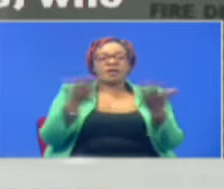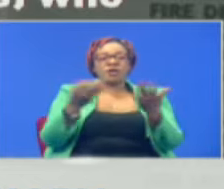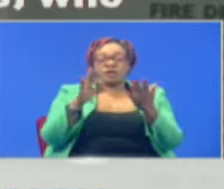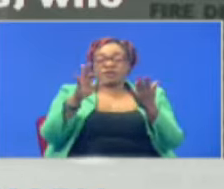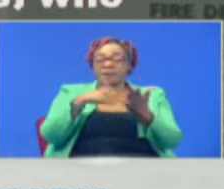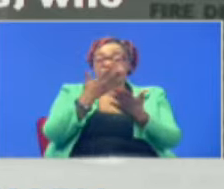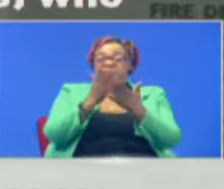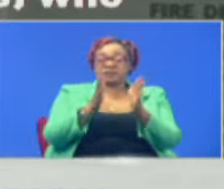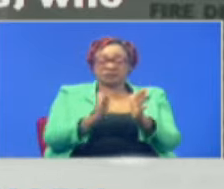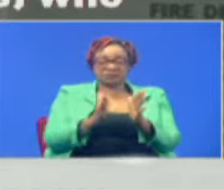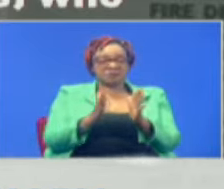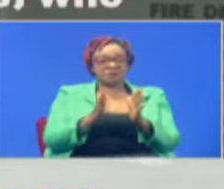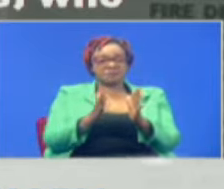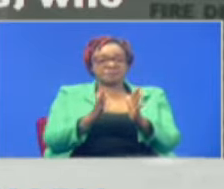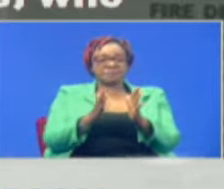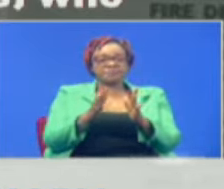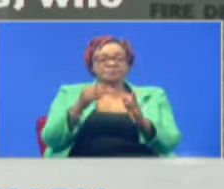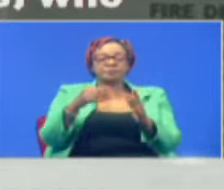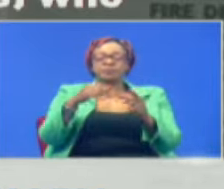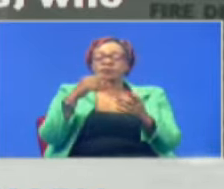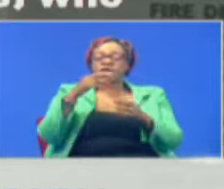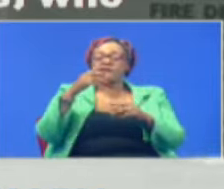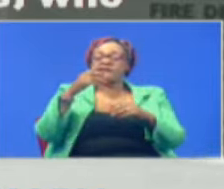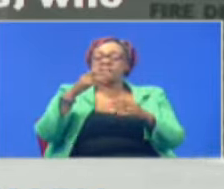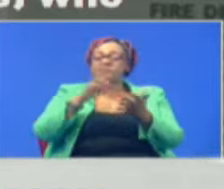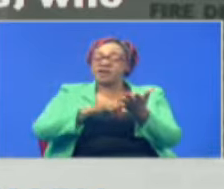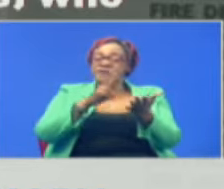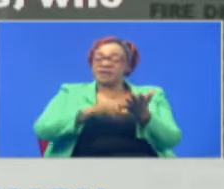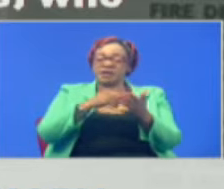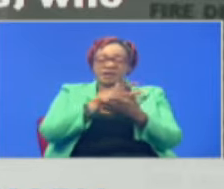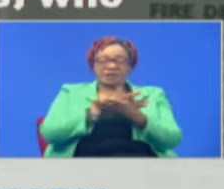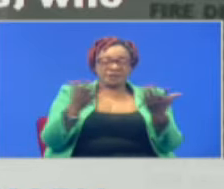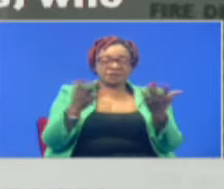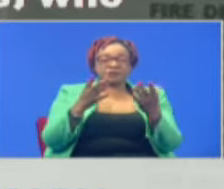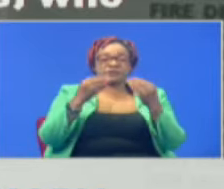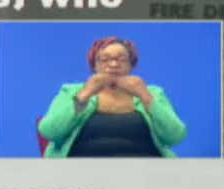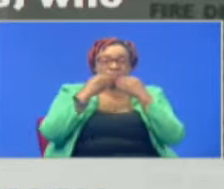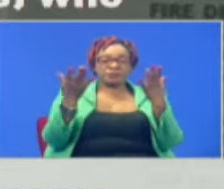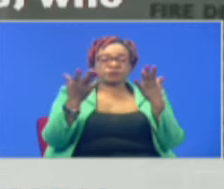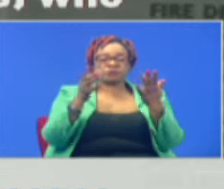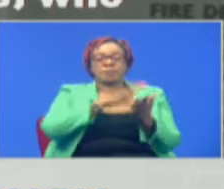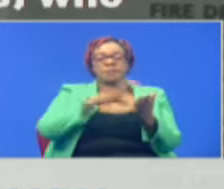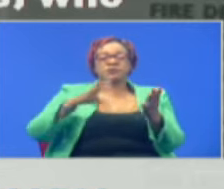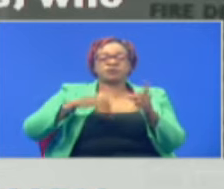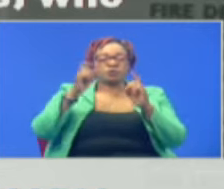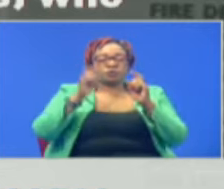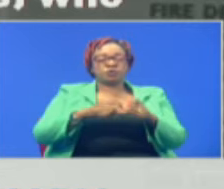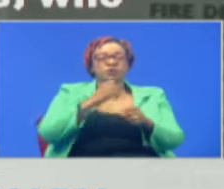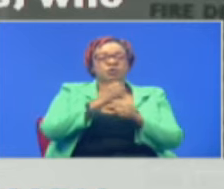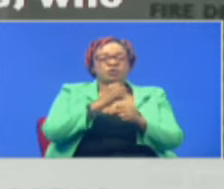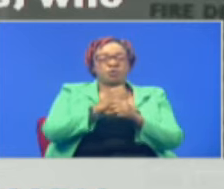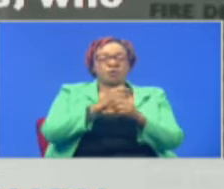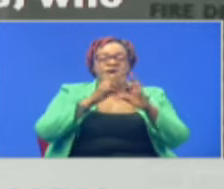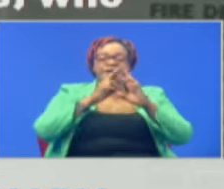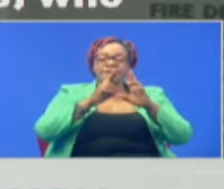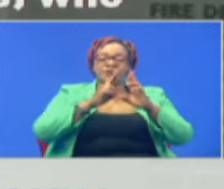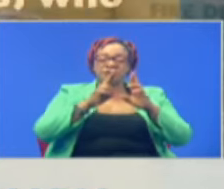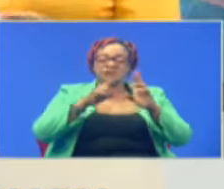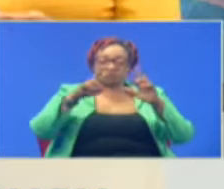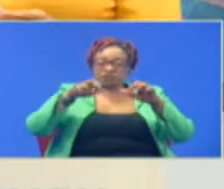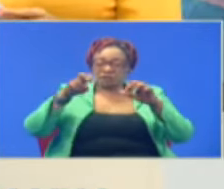applicants. Now, to verify any given information, the commission is expected to conduct reference checks on